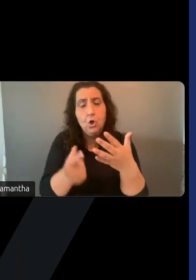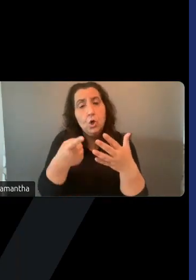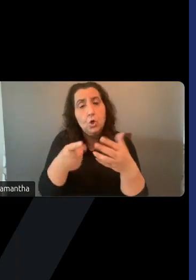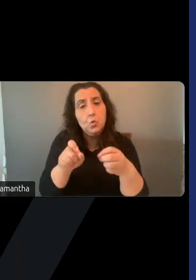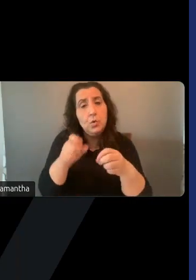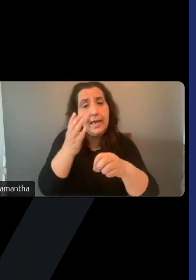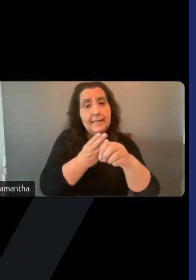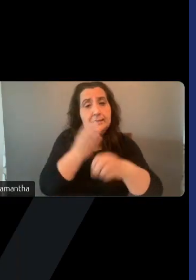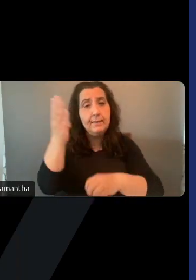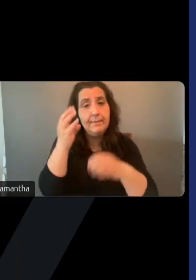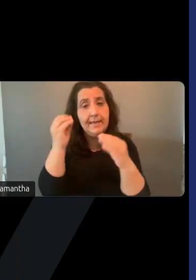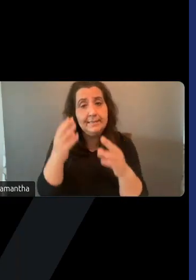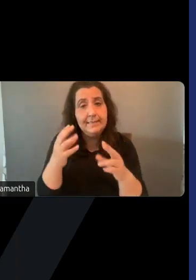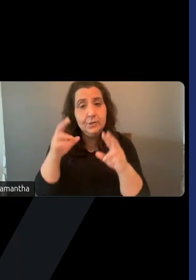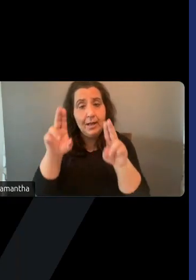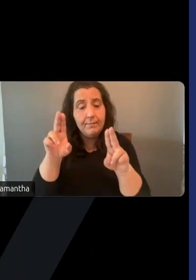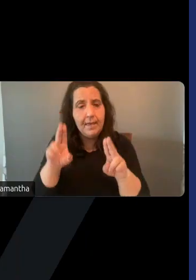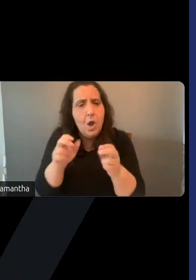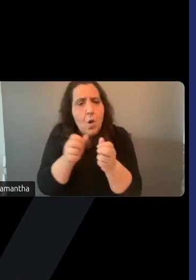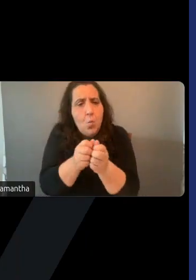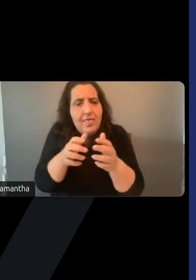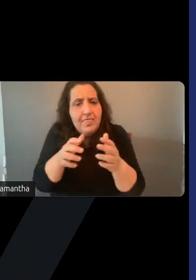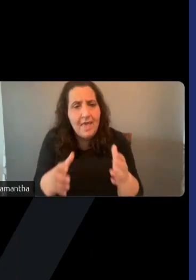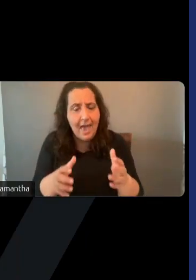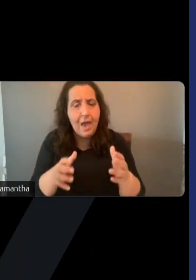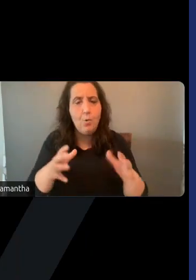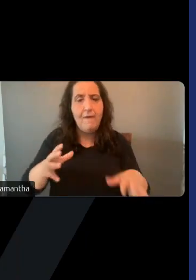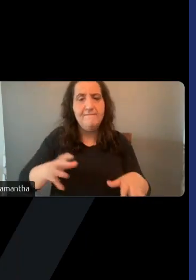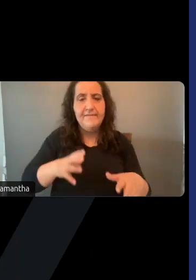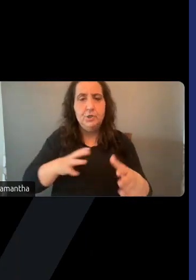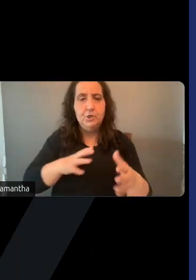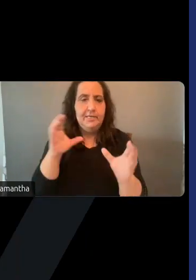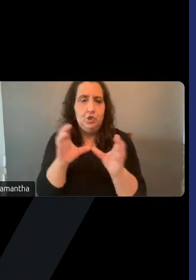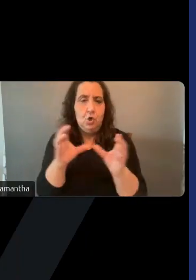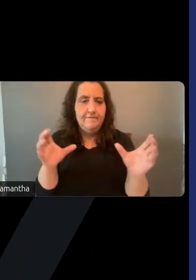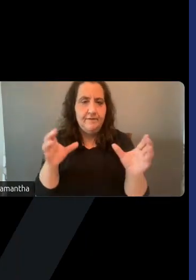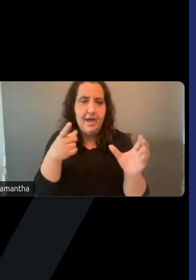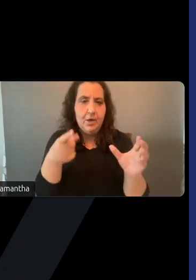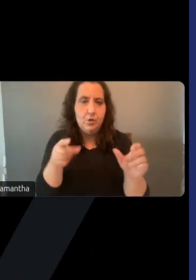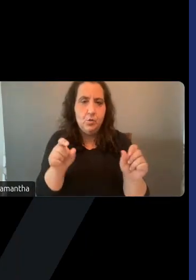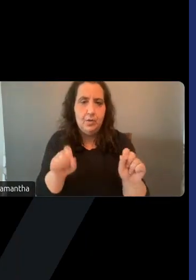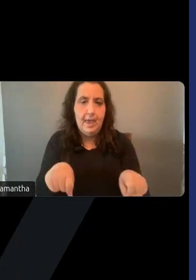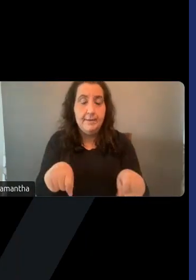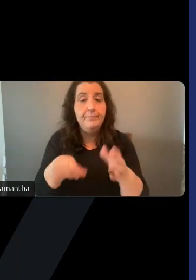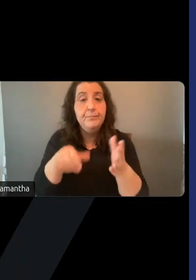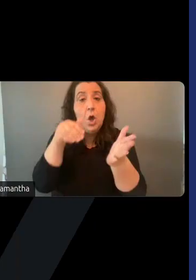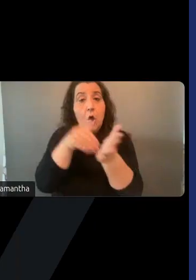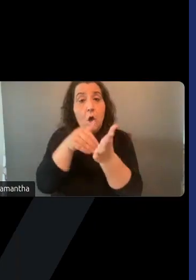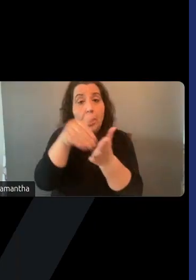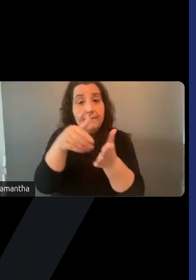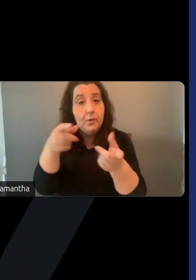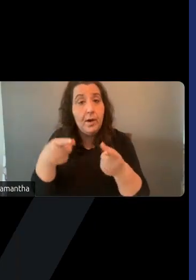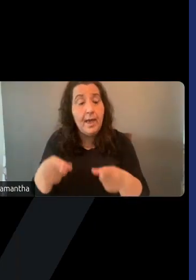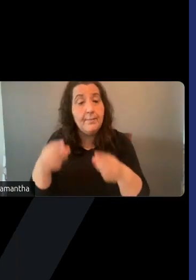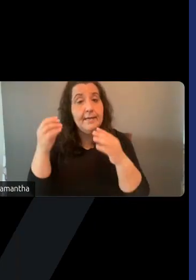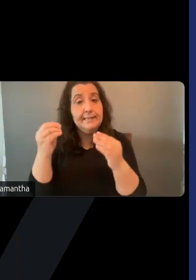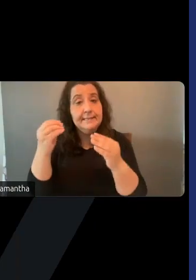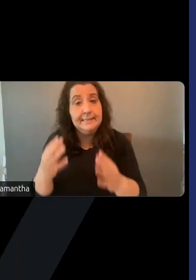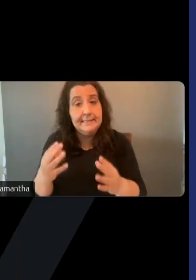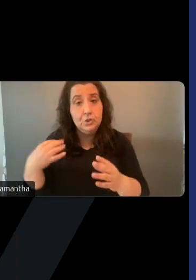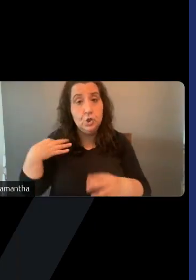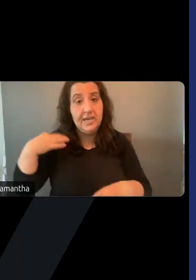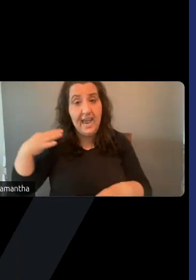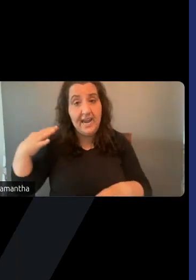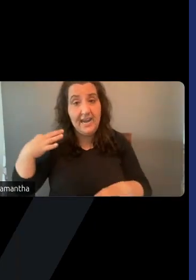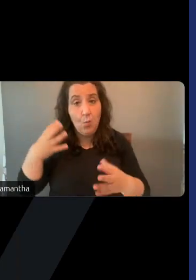City teacher application without being officially certified. Oftentimes, teacher candidates want to know, should